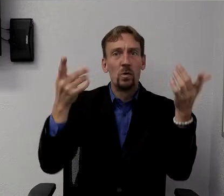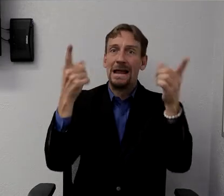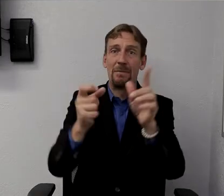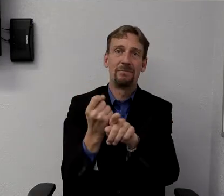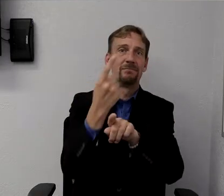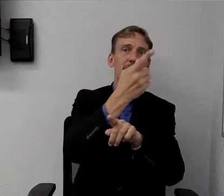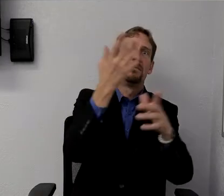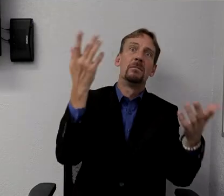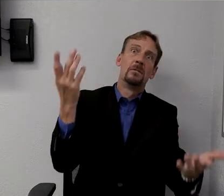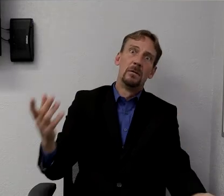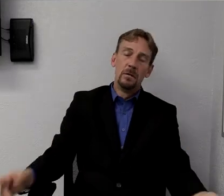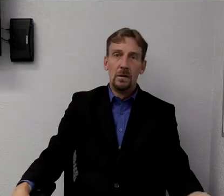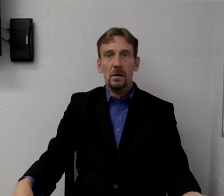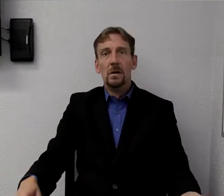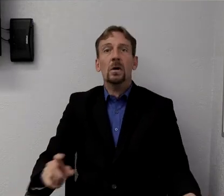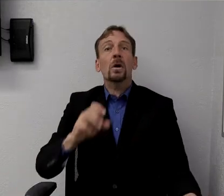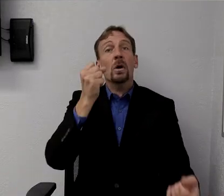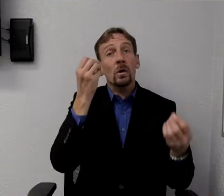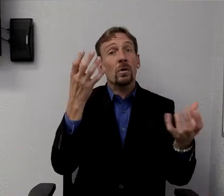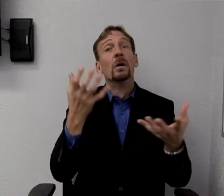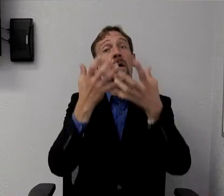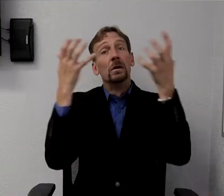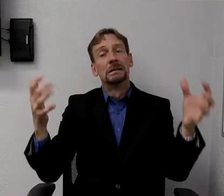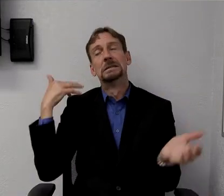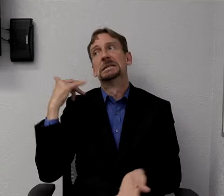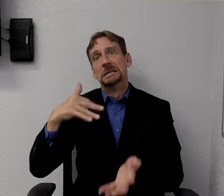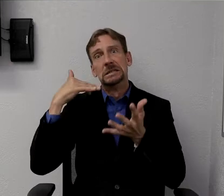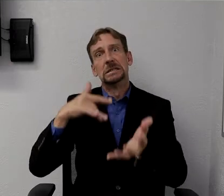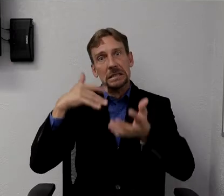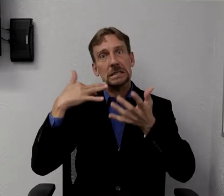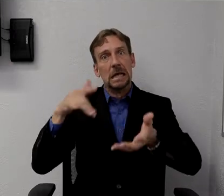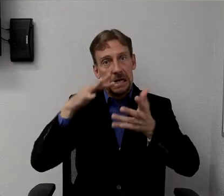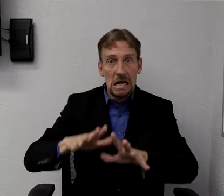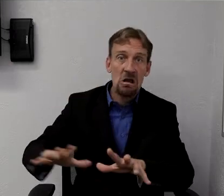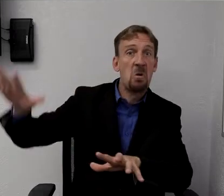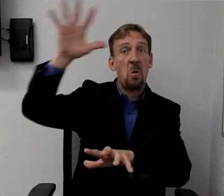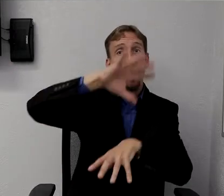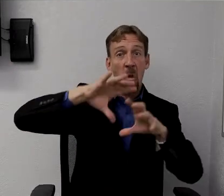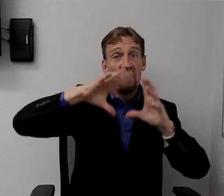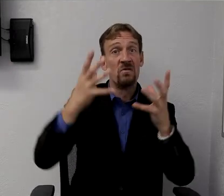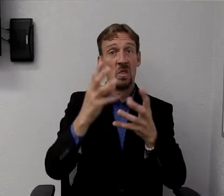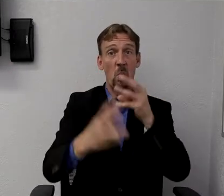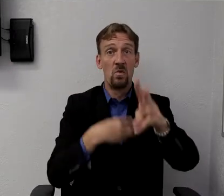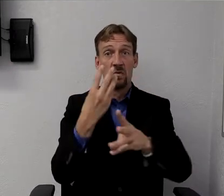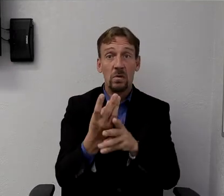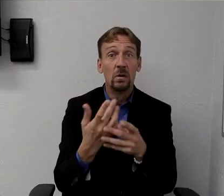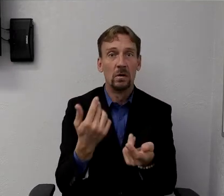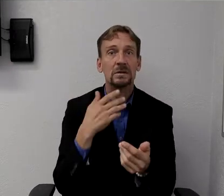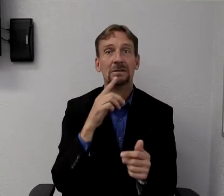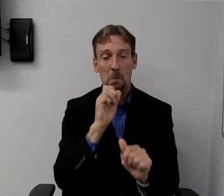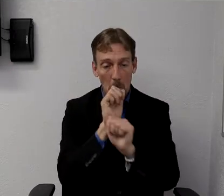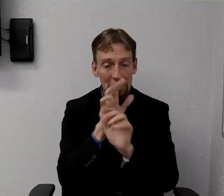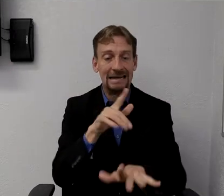year. So that's, obviously there's a tremendous amount of study and research that's going on right now. Bless all the